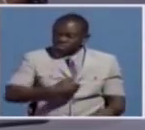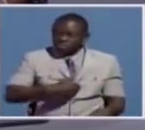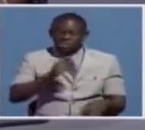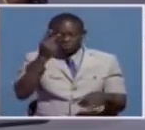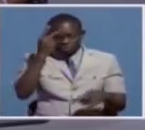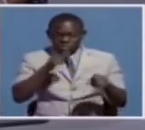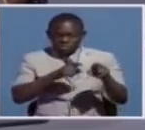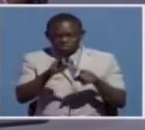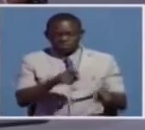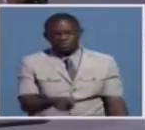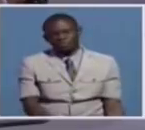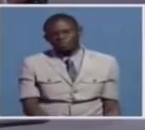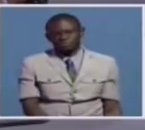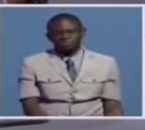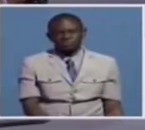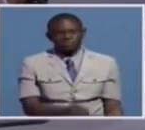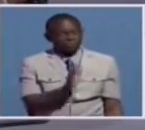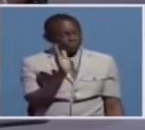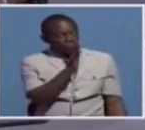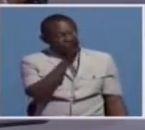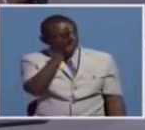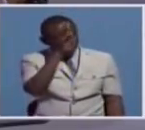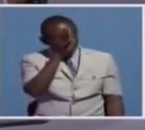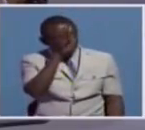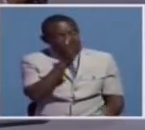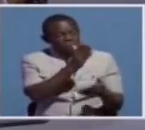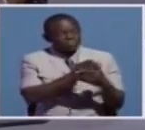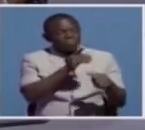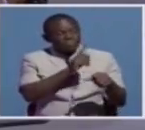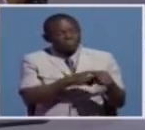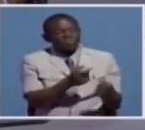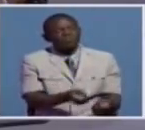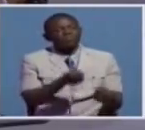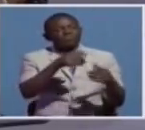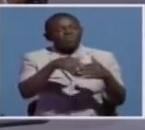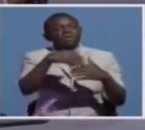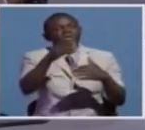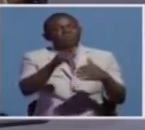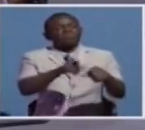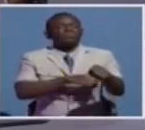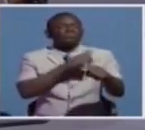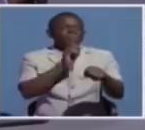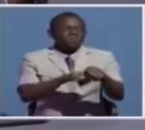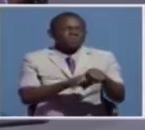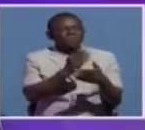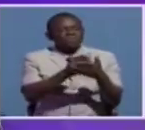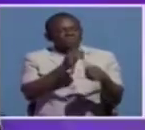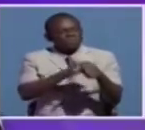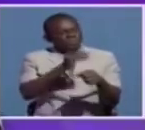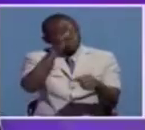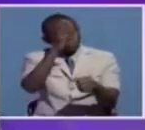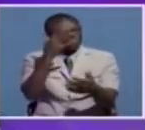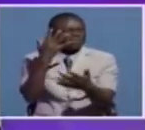long trips, and at some point he was detained. Did you feel the absence as a child? We felt the